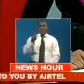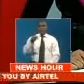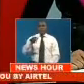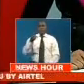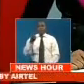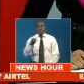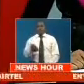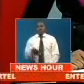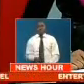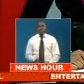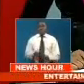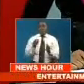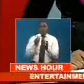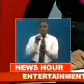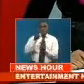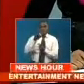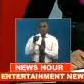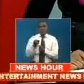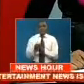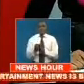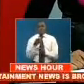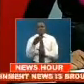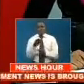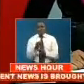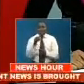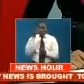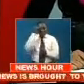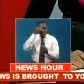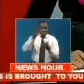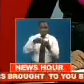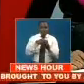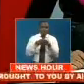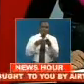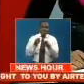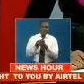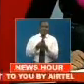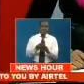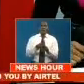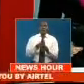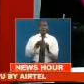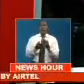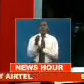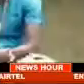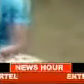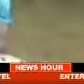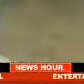music gap pop. Meet Daniel Kofi Setordjie, known in music circles as Morning Tea.